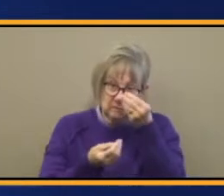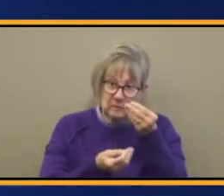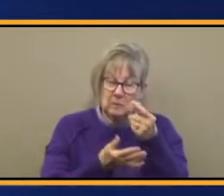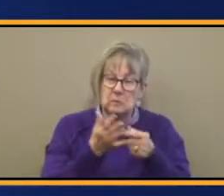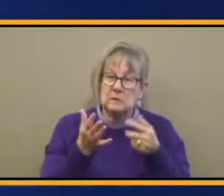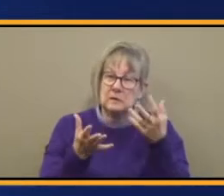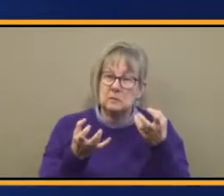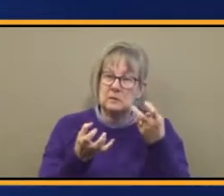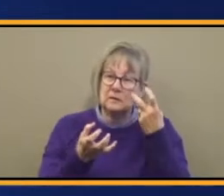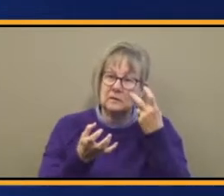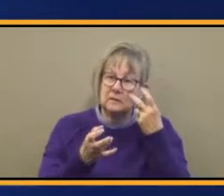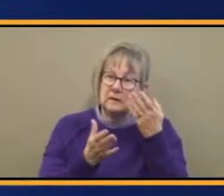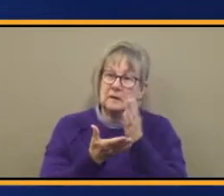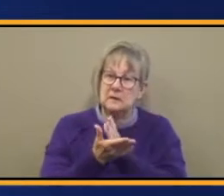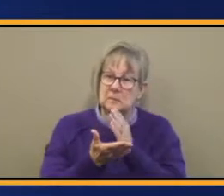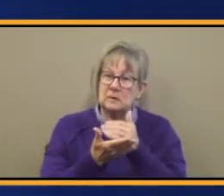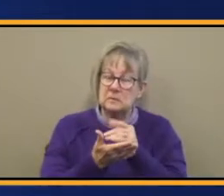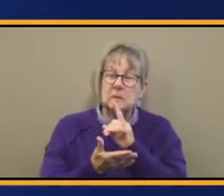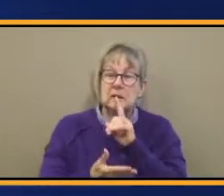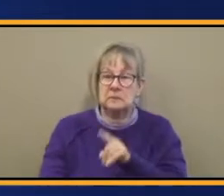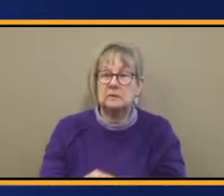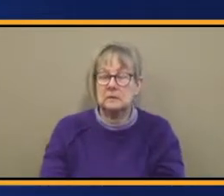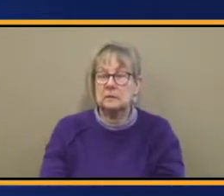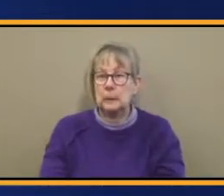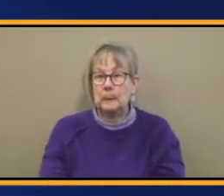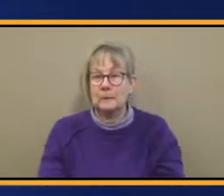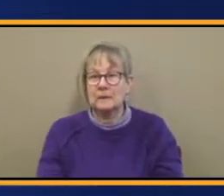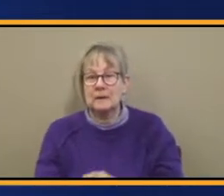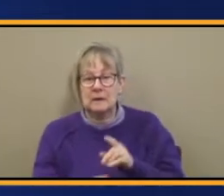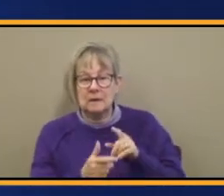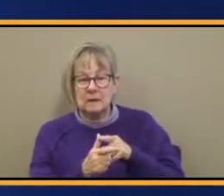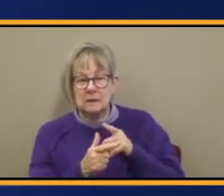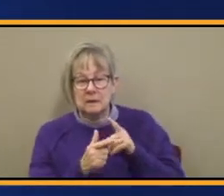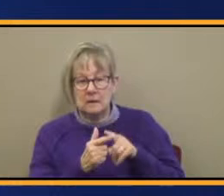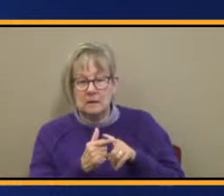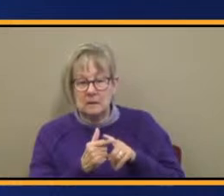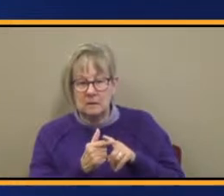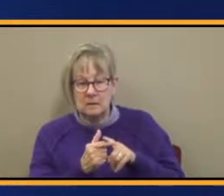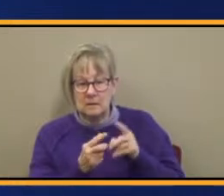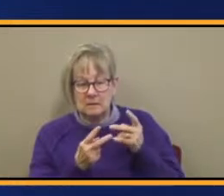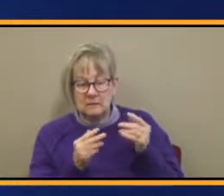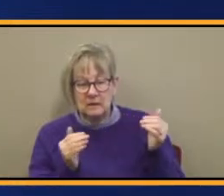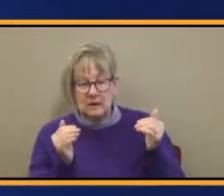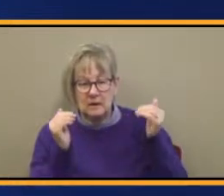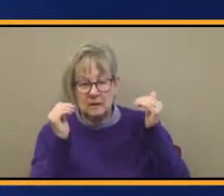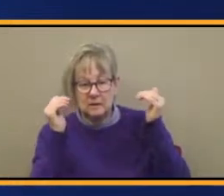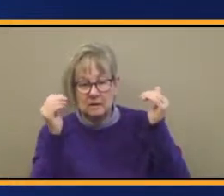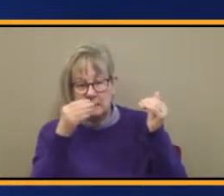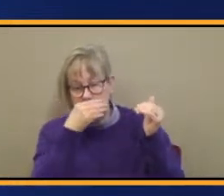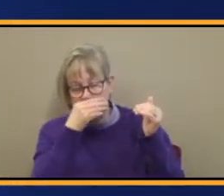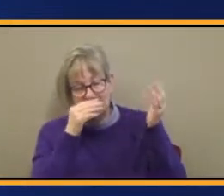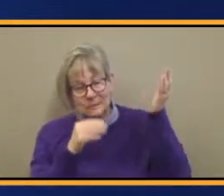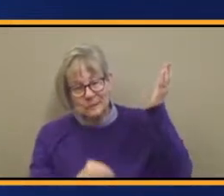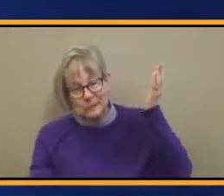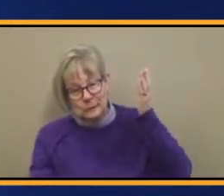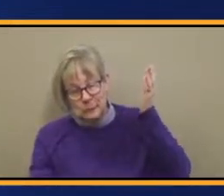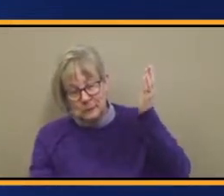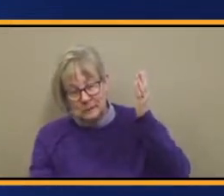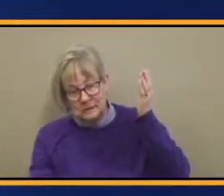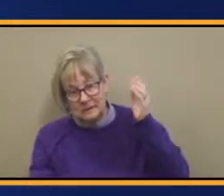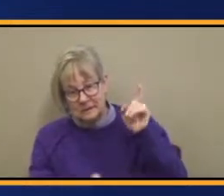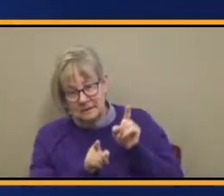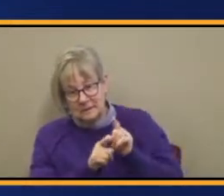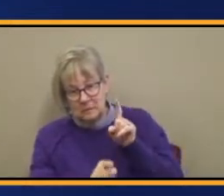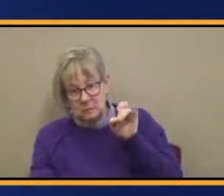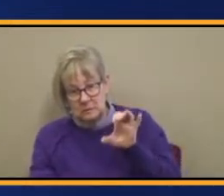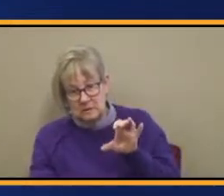budget addressing some of those items, but absolutely. Yeah, and I understand that this is a very high-level presentation. It has like 100 slides